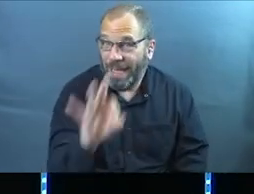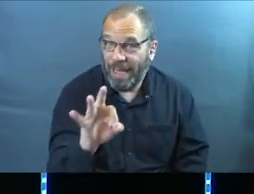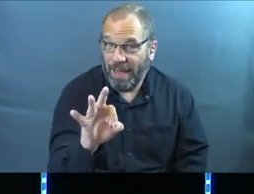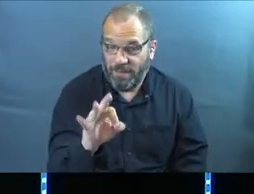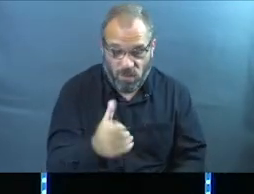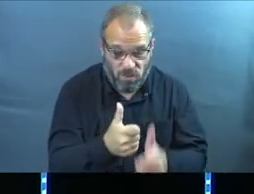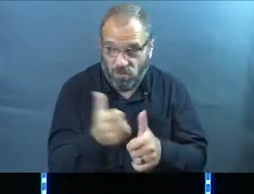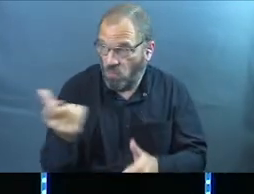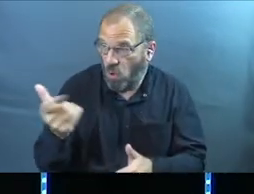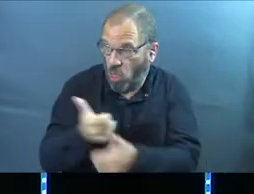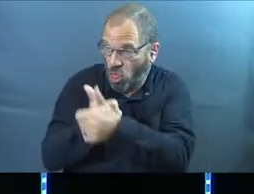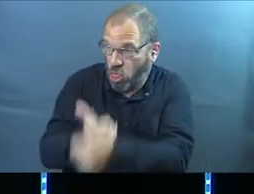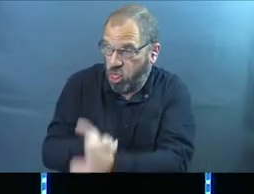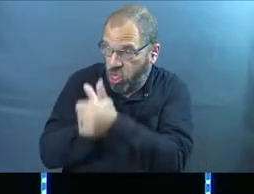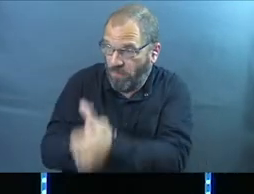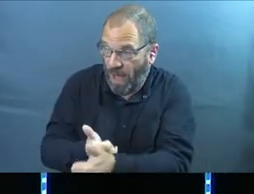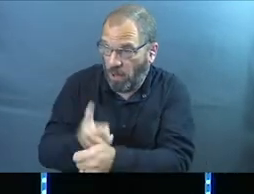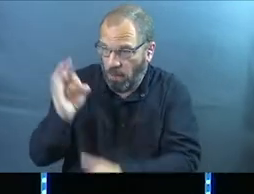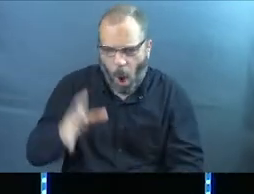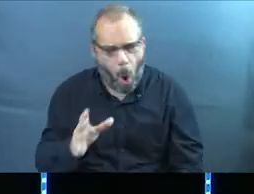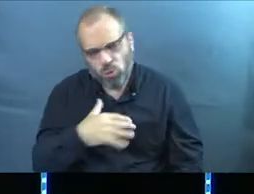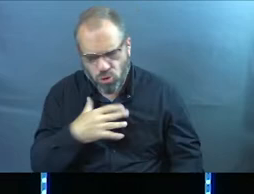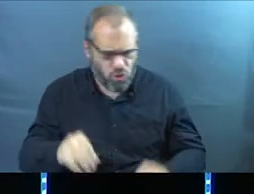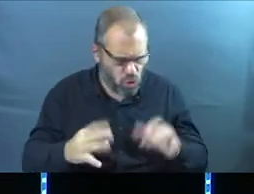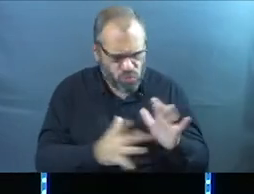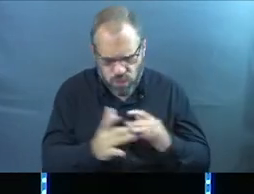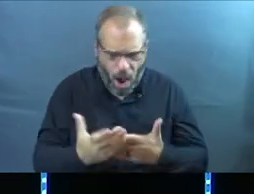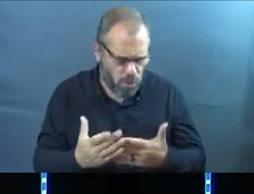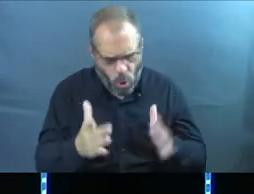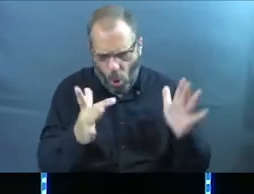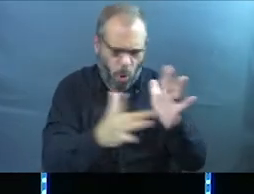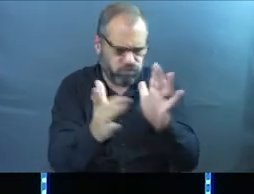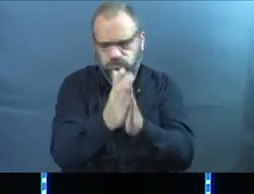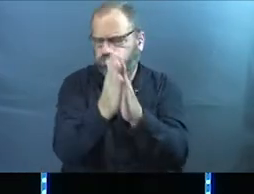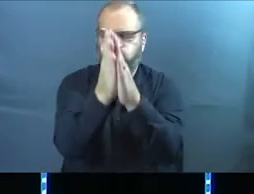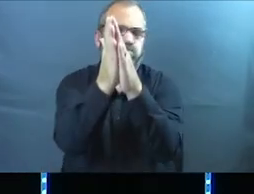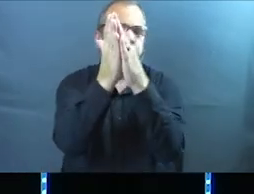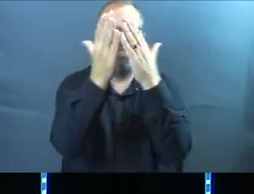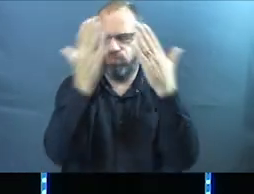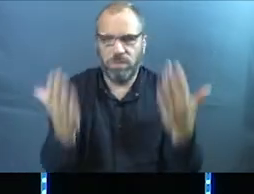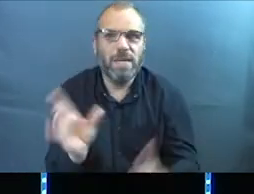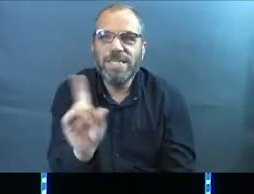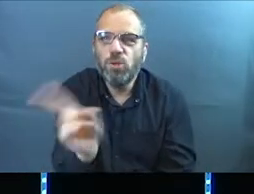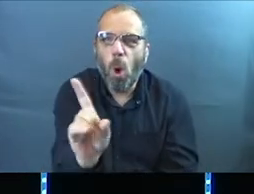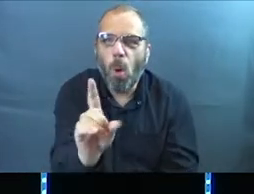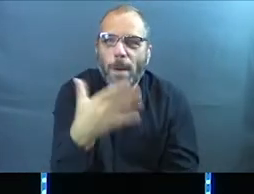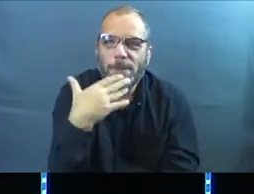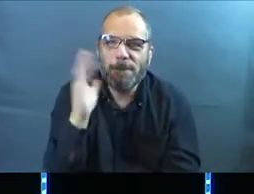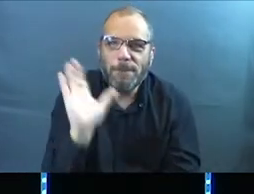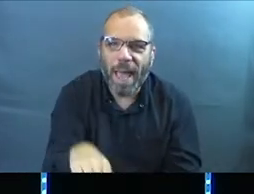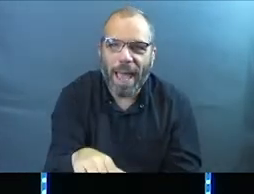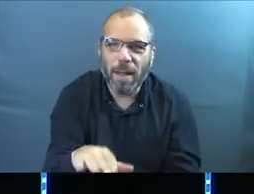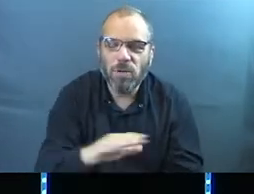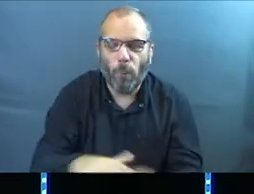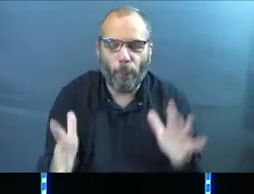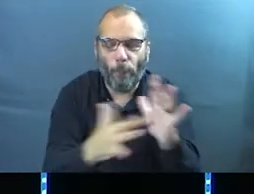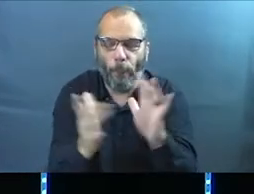do what they told me when I was a teenager and they said, oh, just take a Bible and just open it up at random. Don't do that. It's bad.